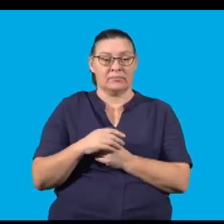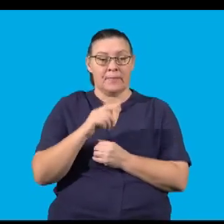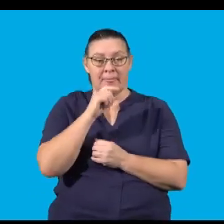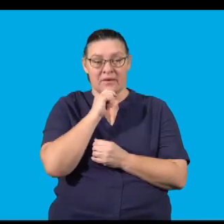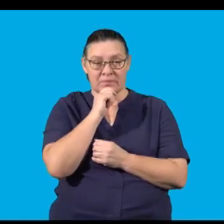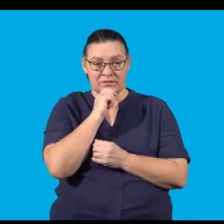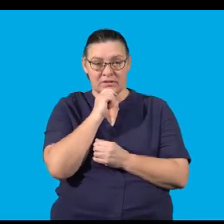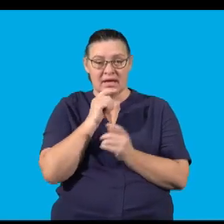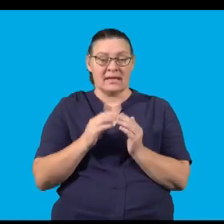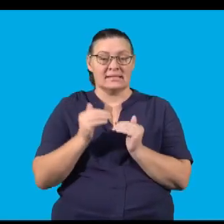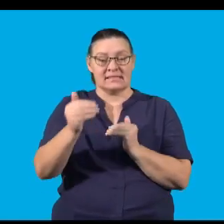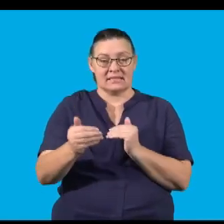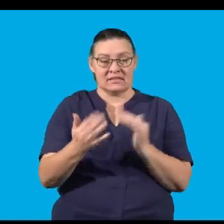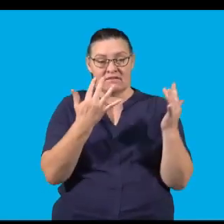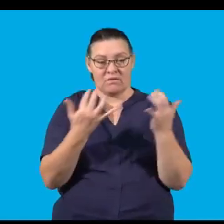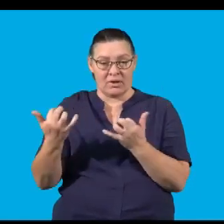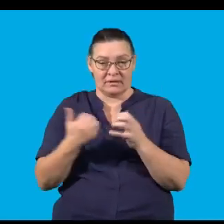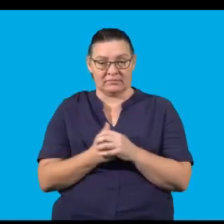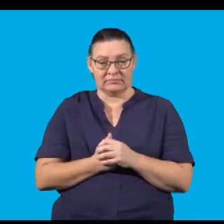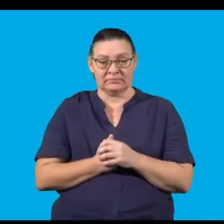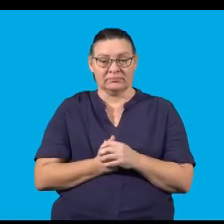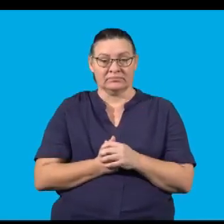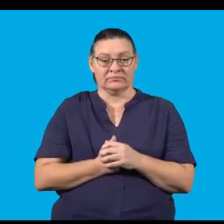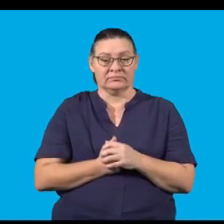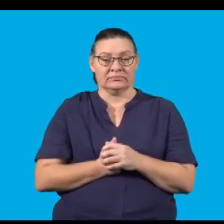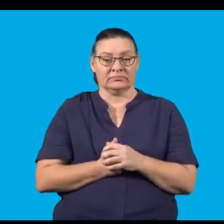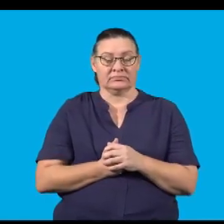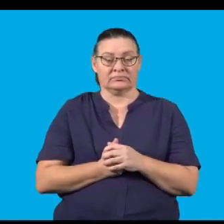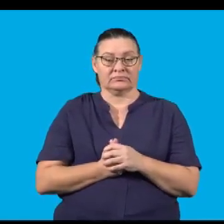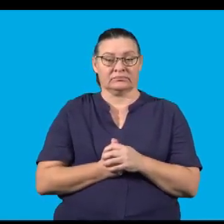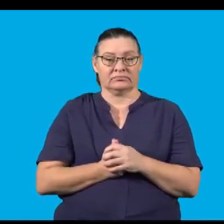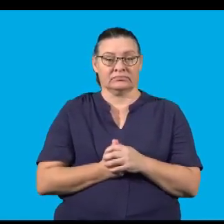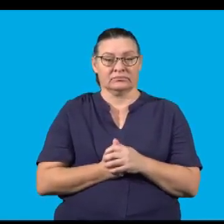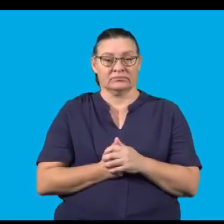use the distance formula. So let's work out Ln.